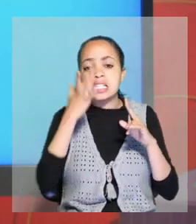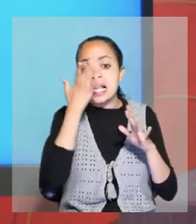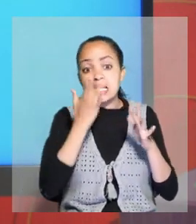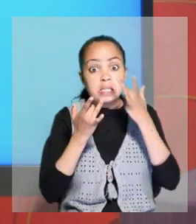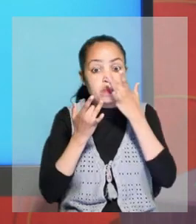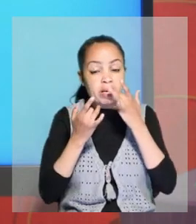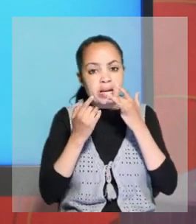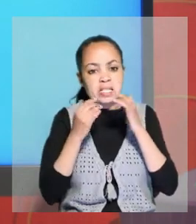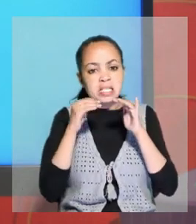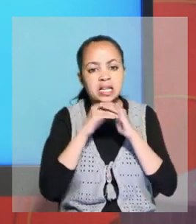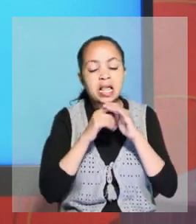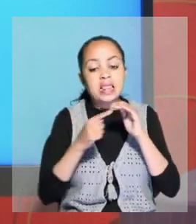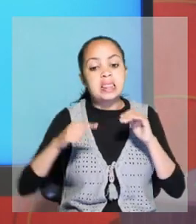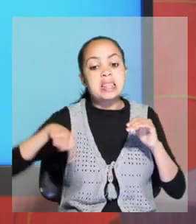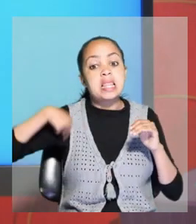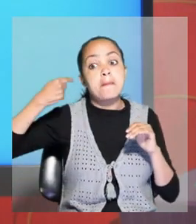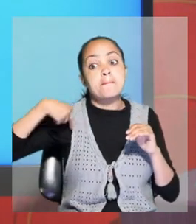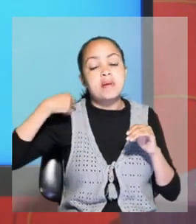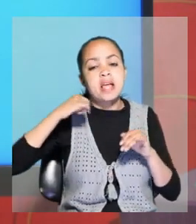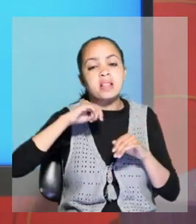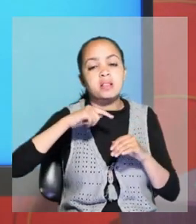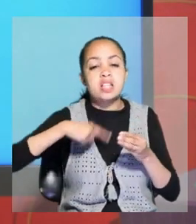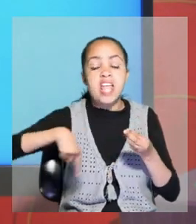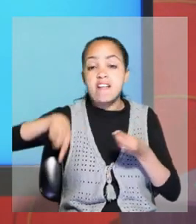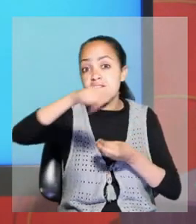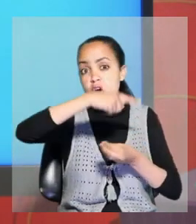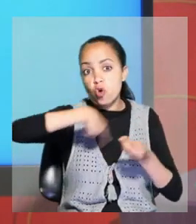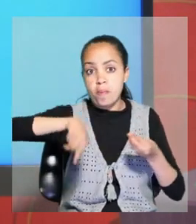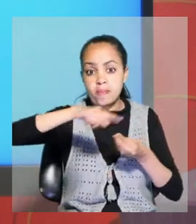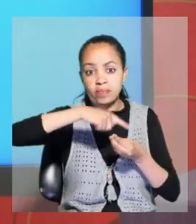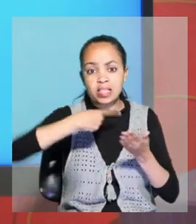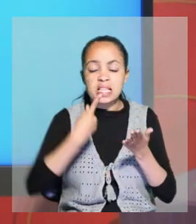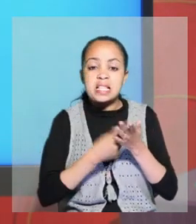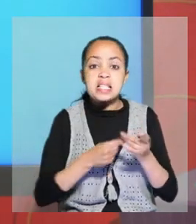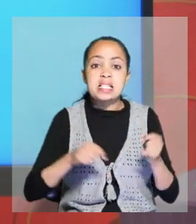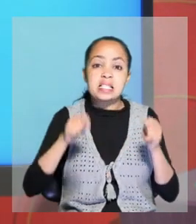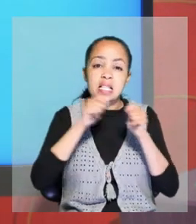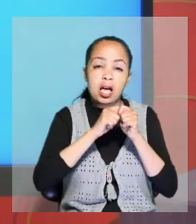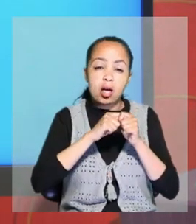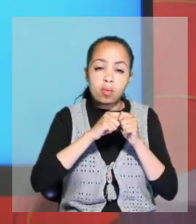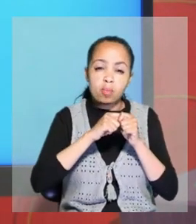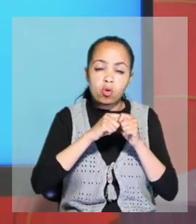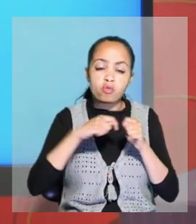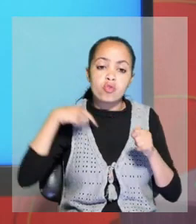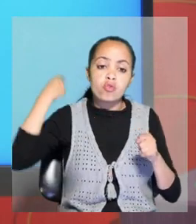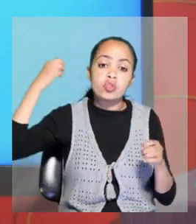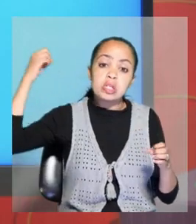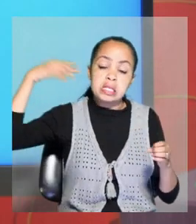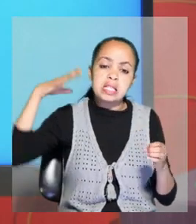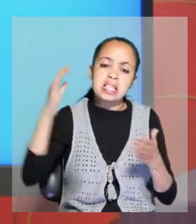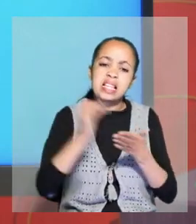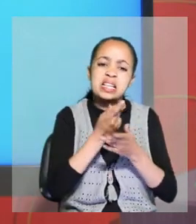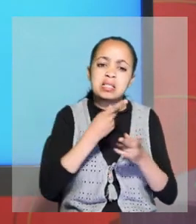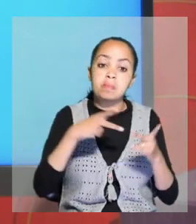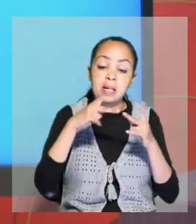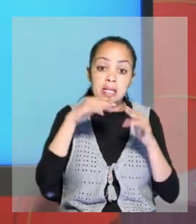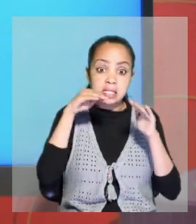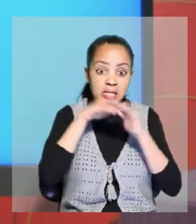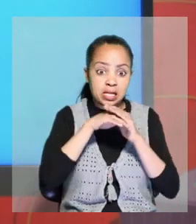in temperate environments. This type of photosynthesis most probably takes place